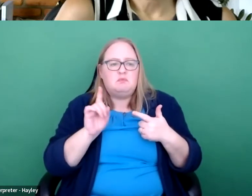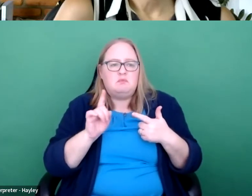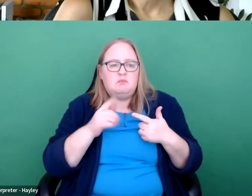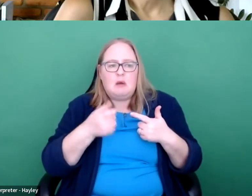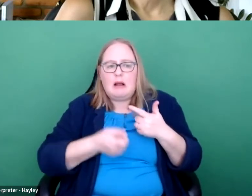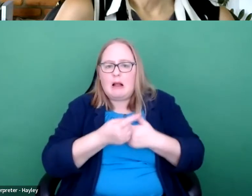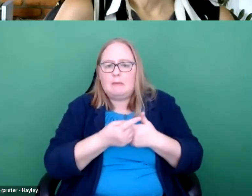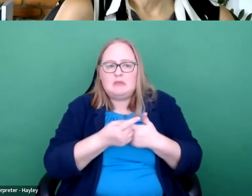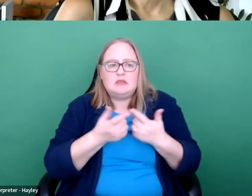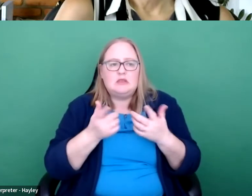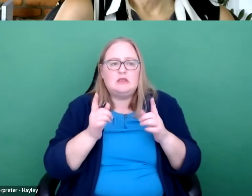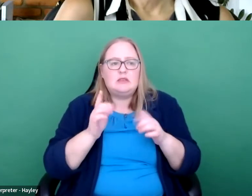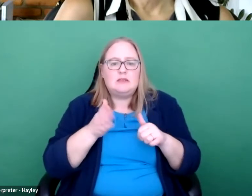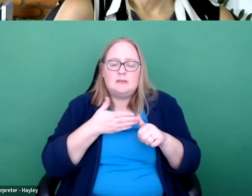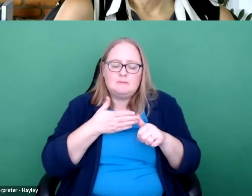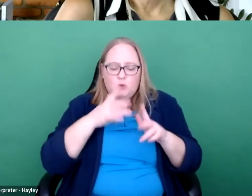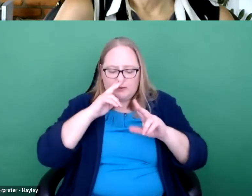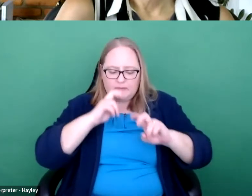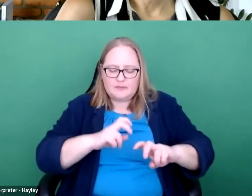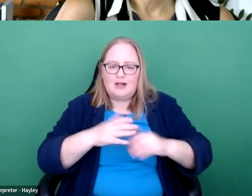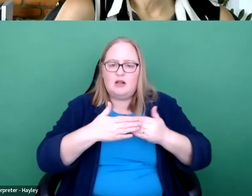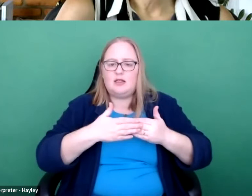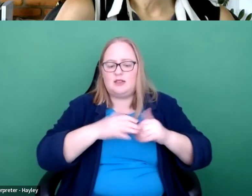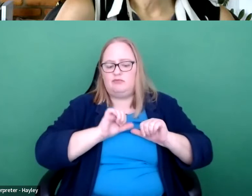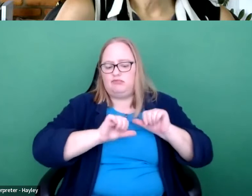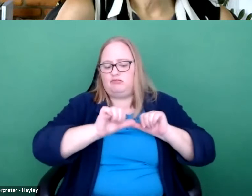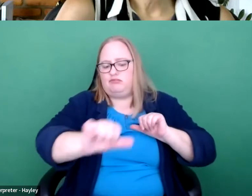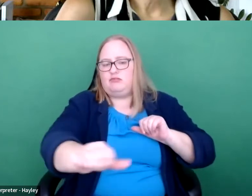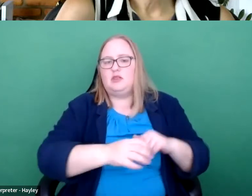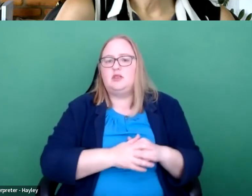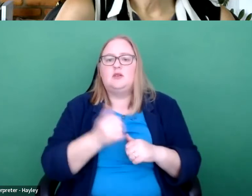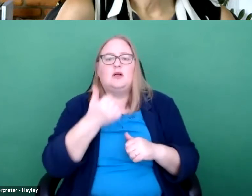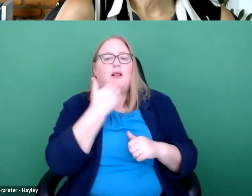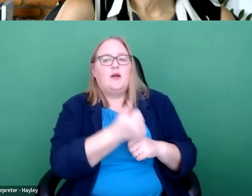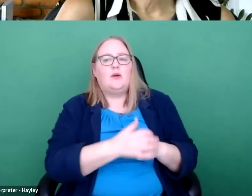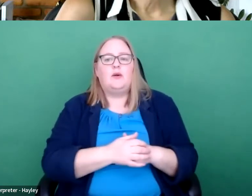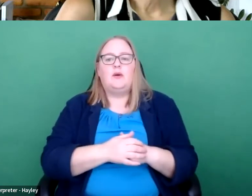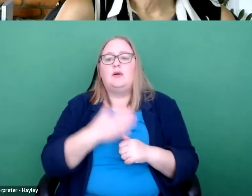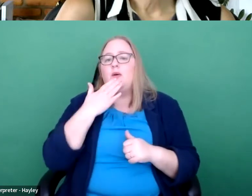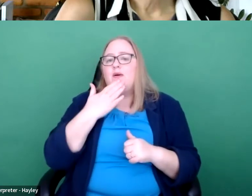in with their characteristics? Thank you very much, Ellen. Thank you. Thank you, Mike. Thank you, Mike.